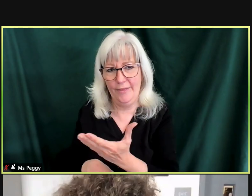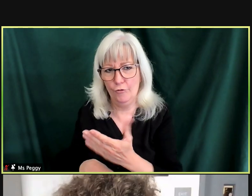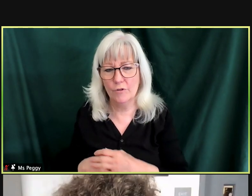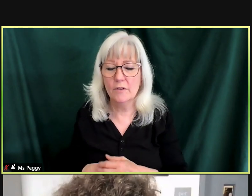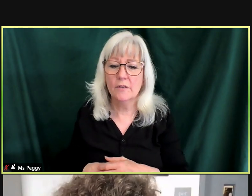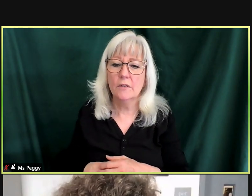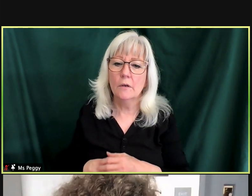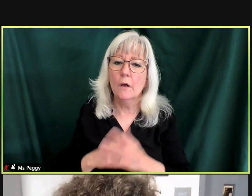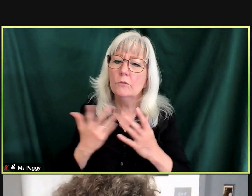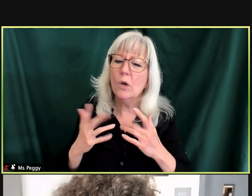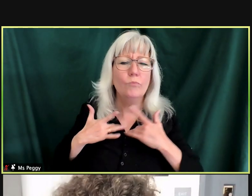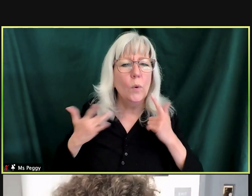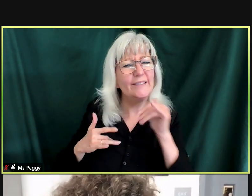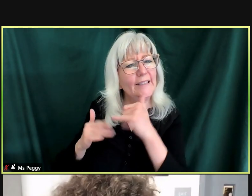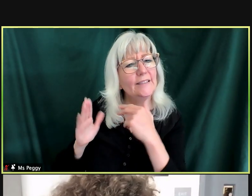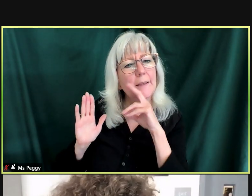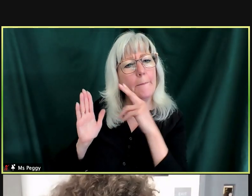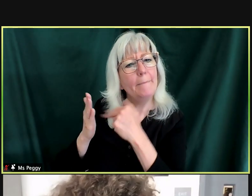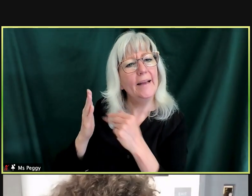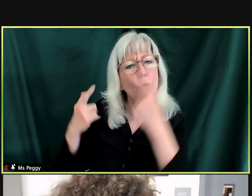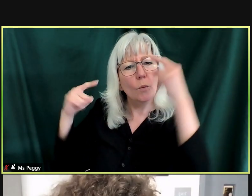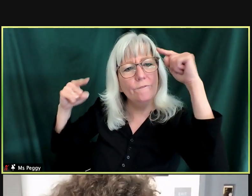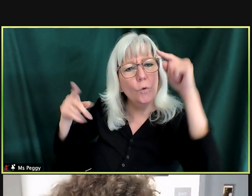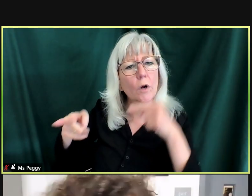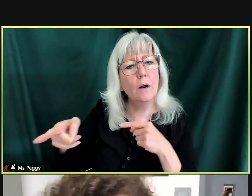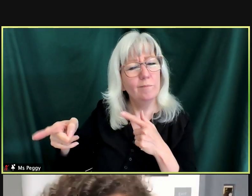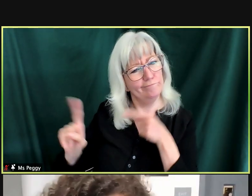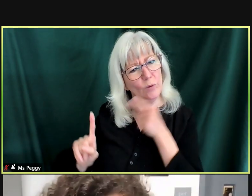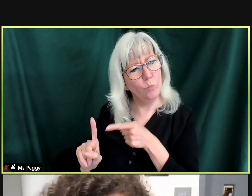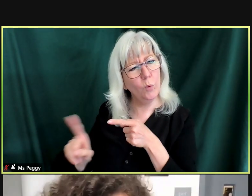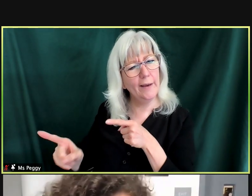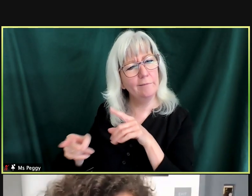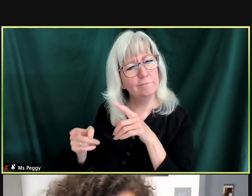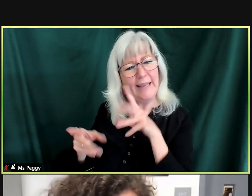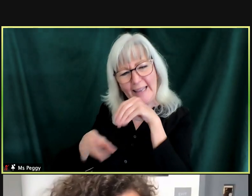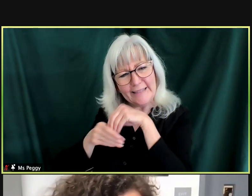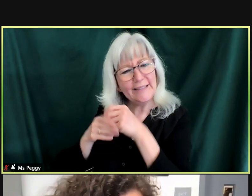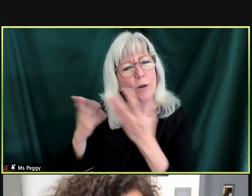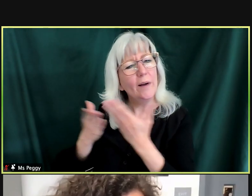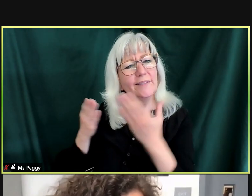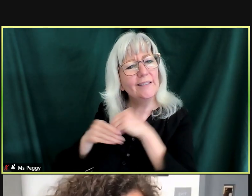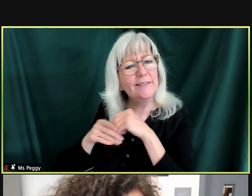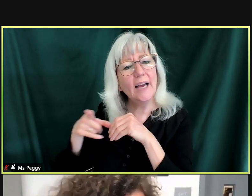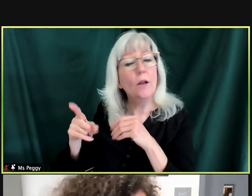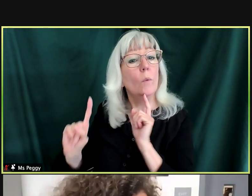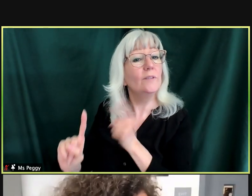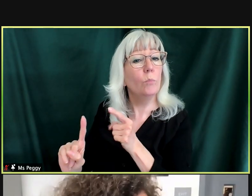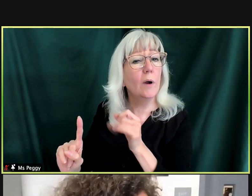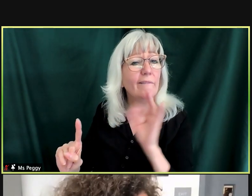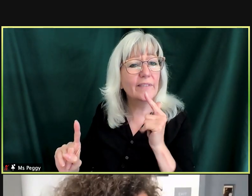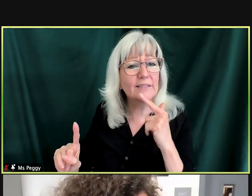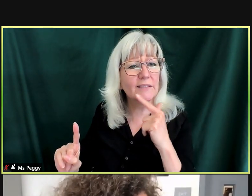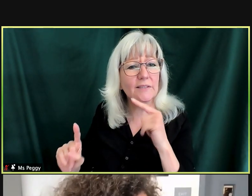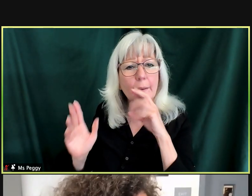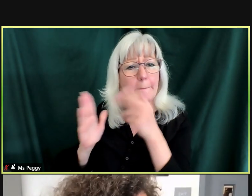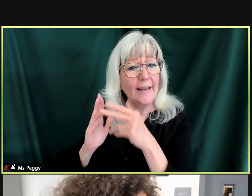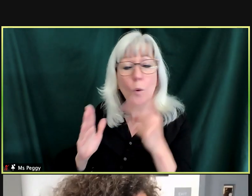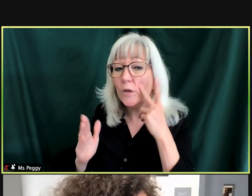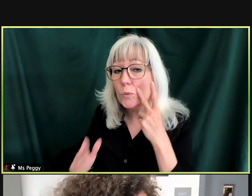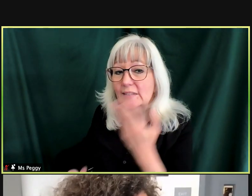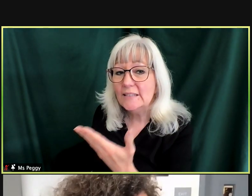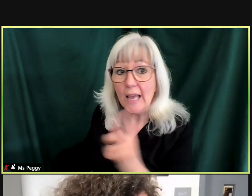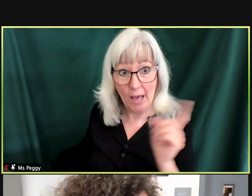do you think this painting's about? What is the content of the painting? What's it about? What do you see in there? Where